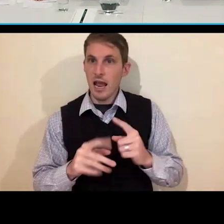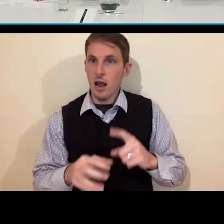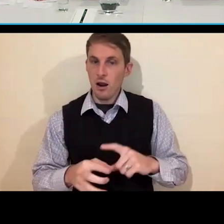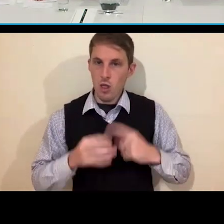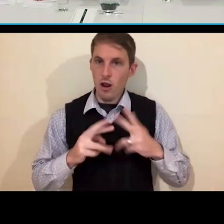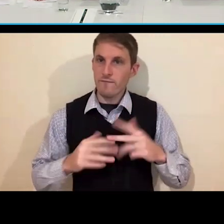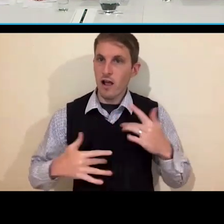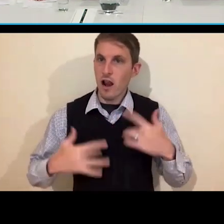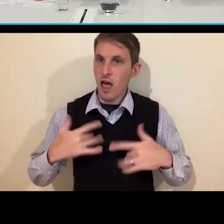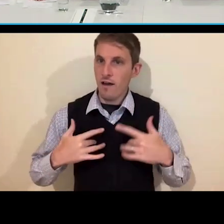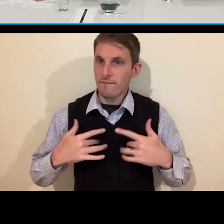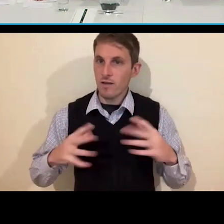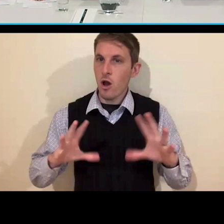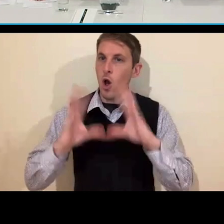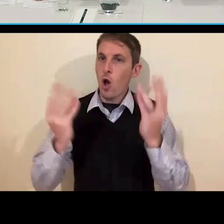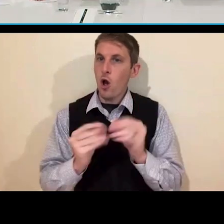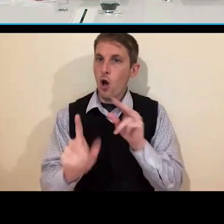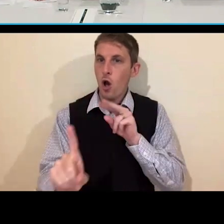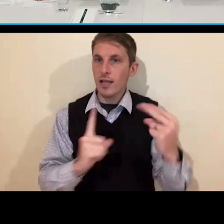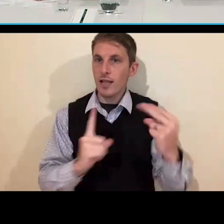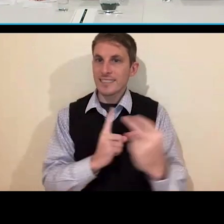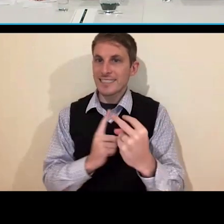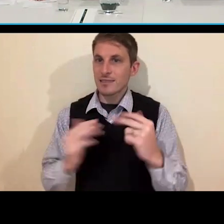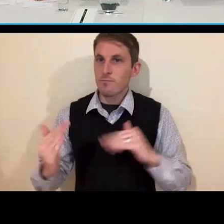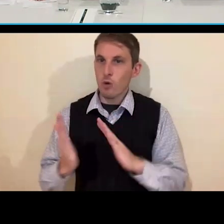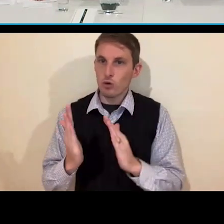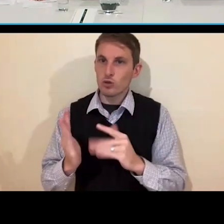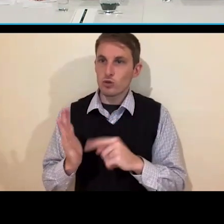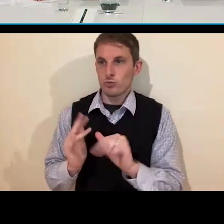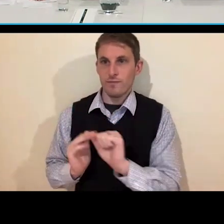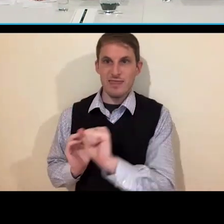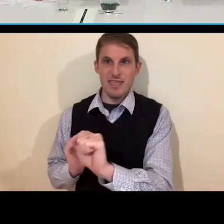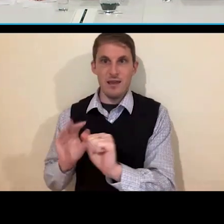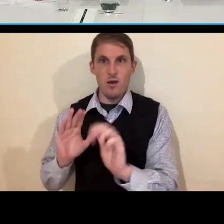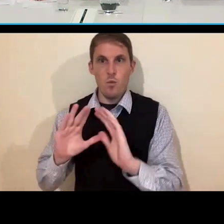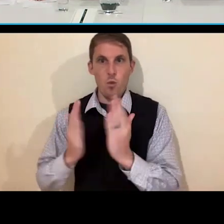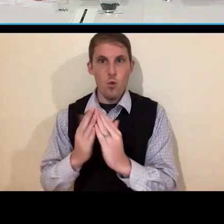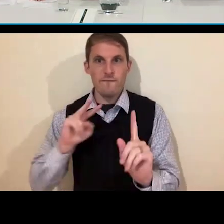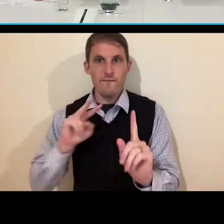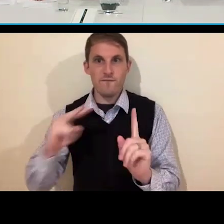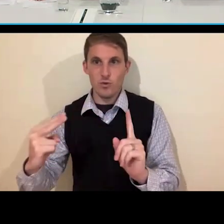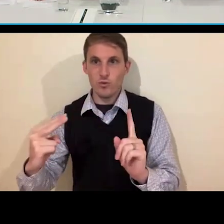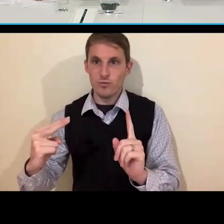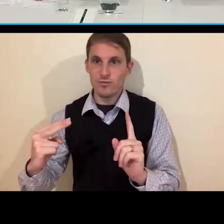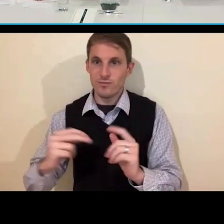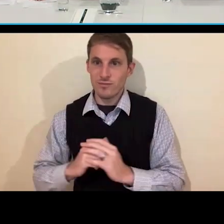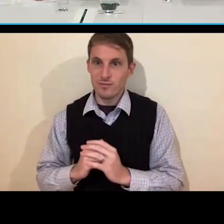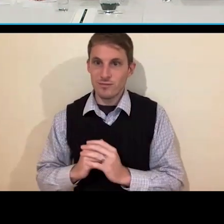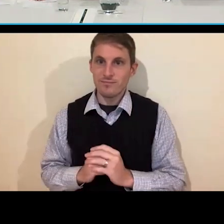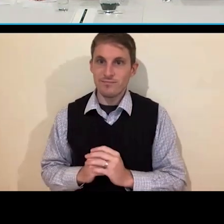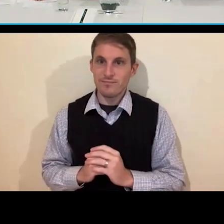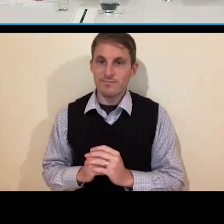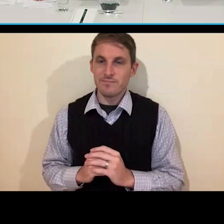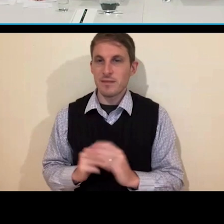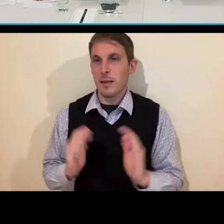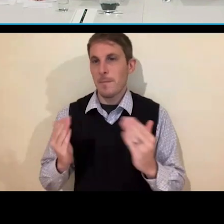a more holistic measure of that person's reality versus their broader